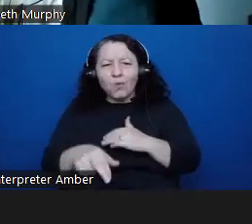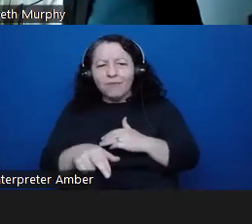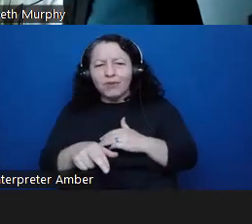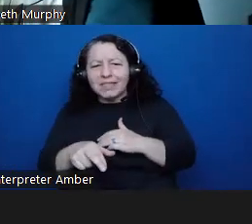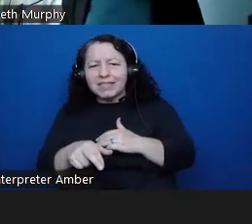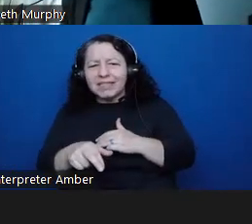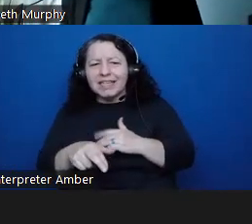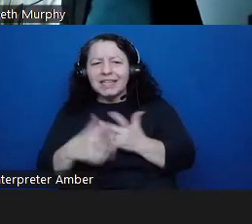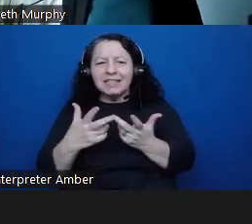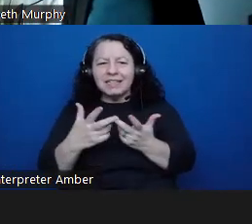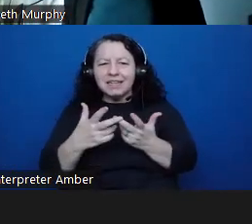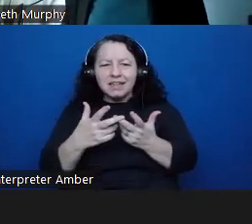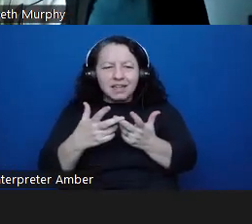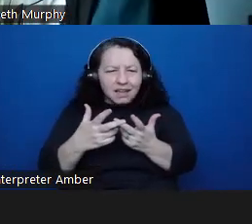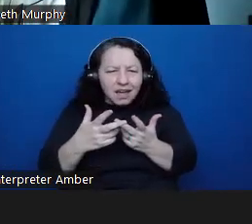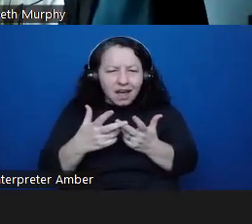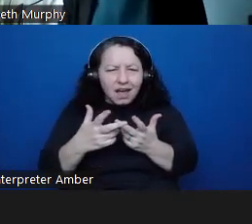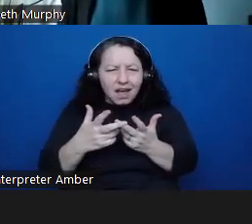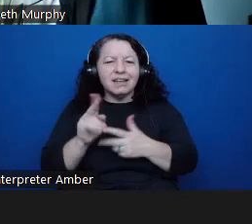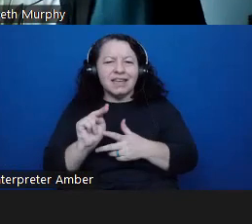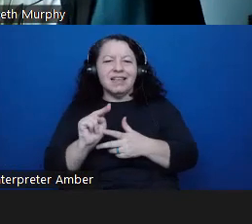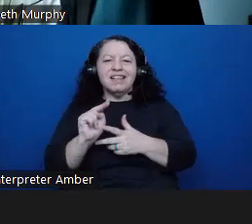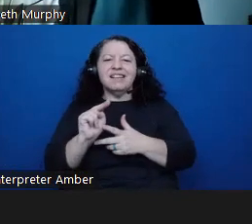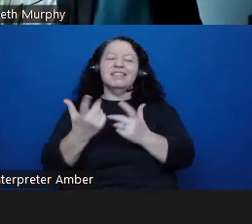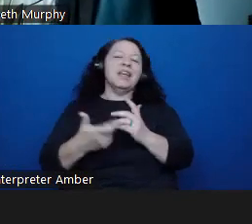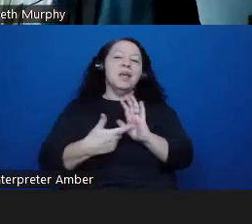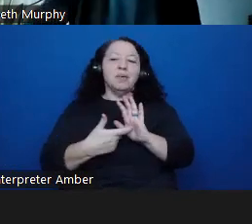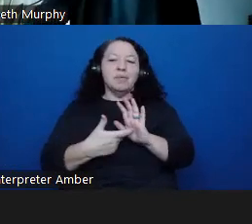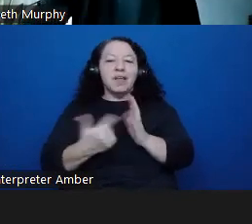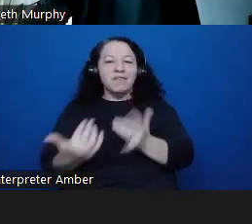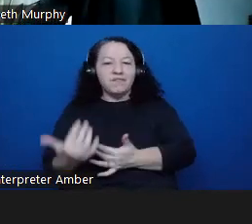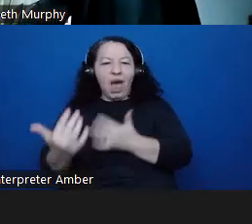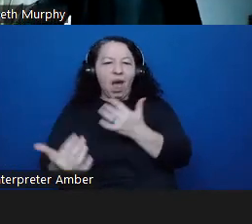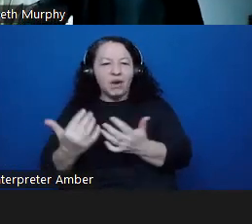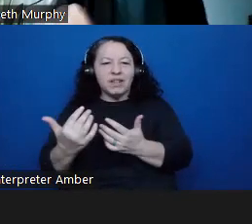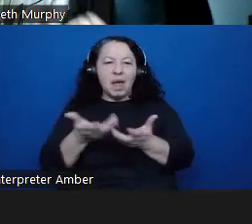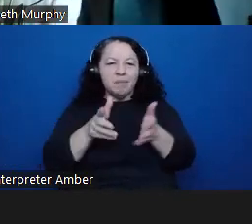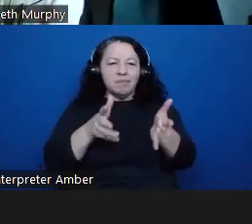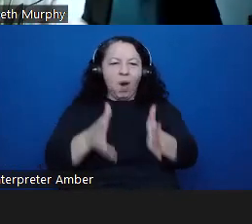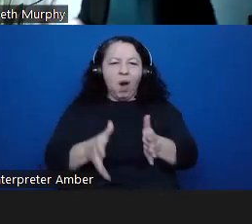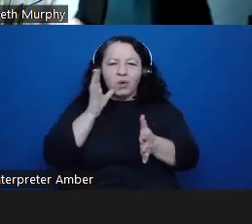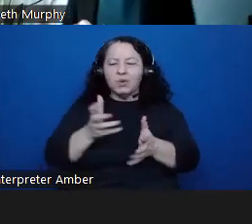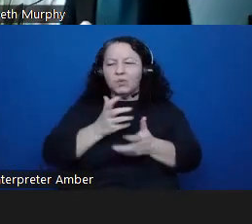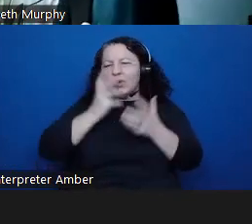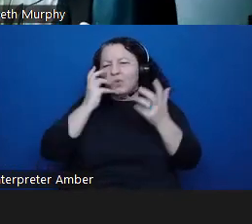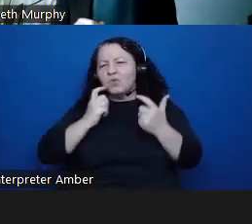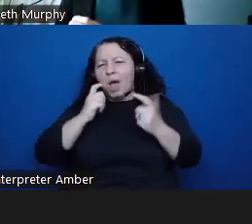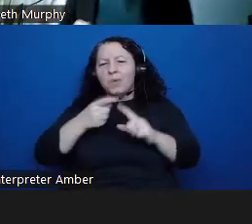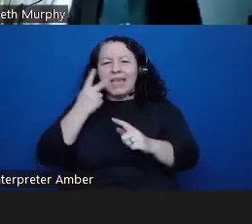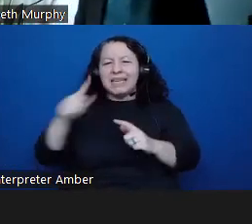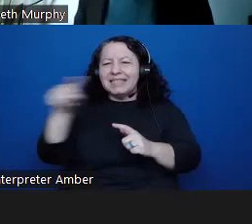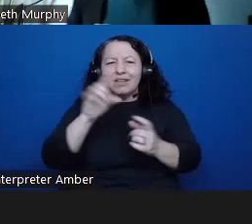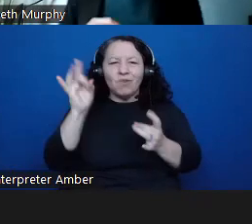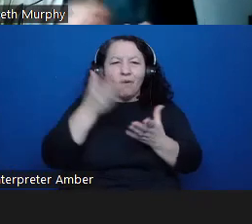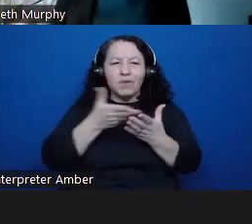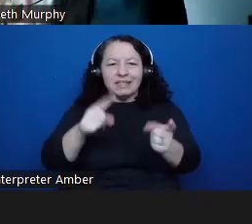during the firing, such that potters may wail as they see the mischief. Similar concerns might be expressed in later